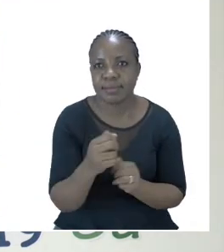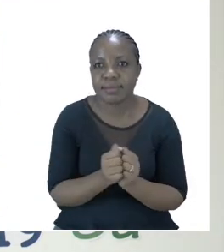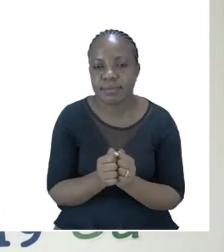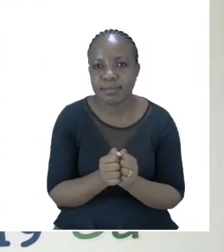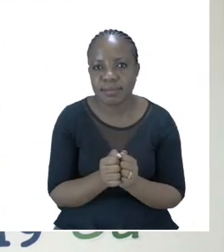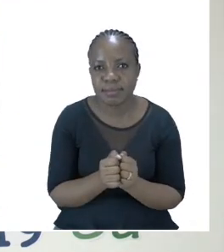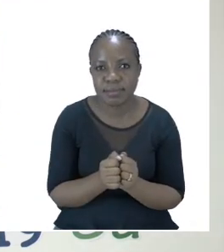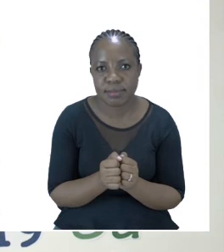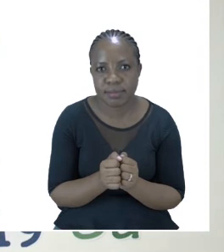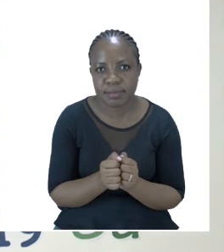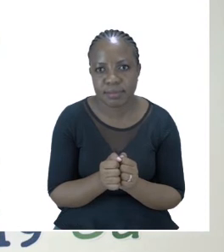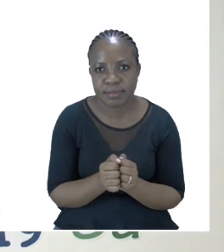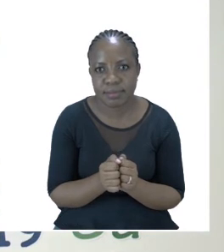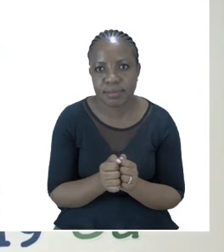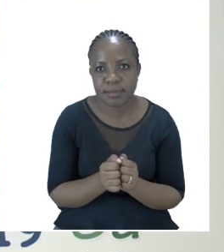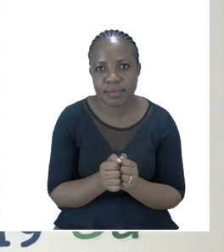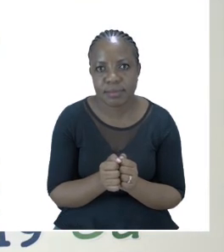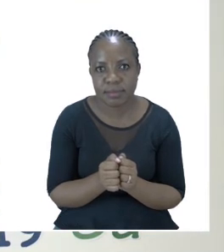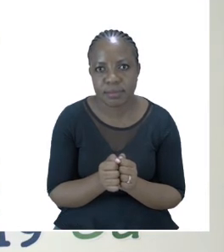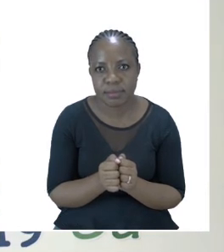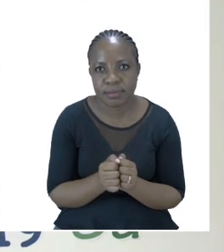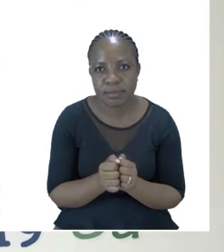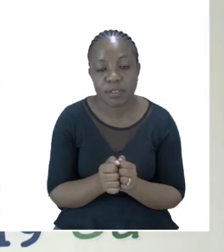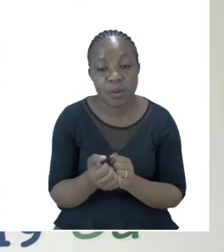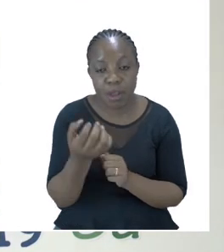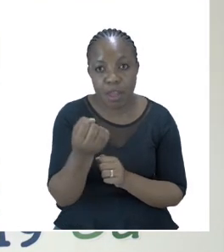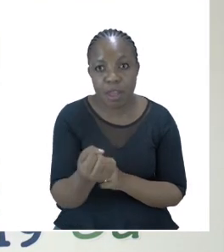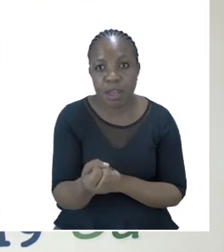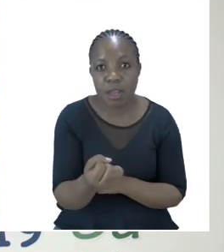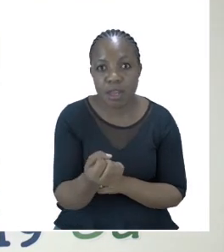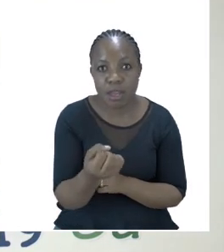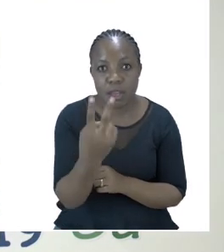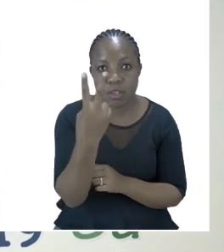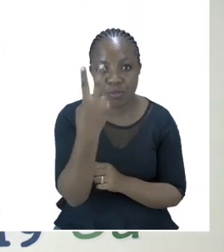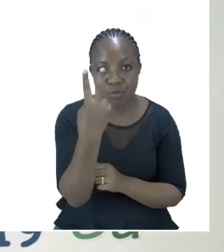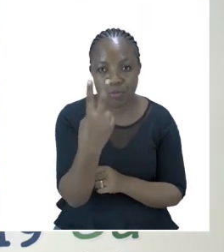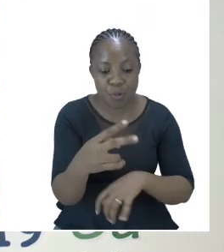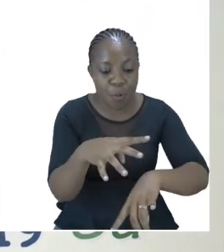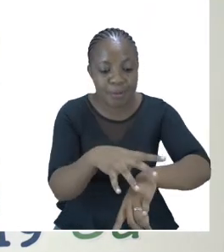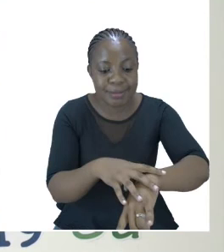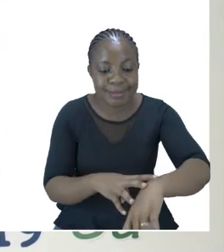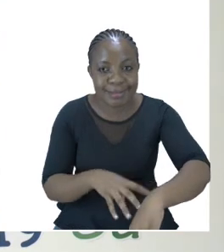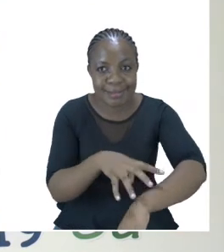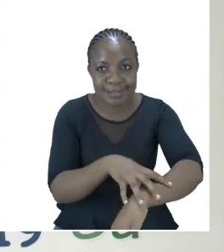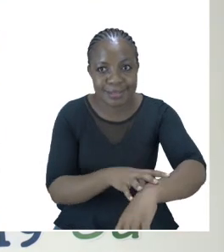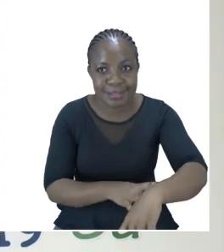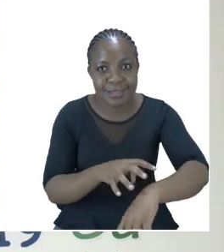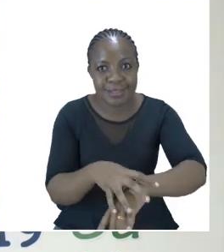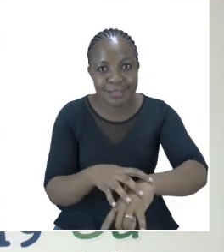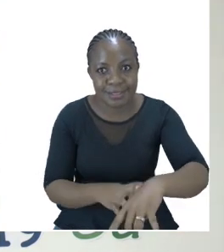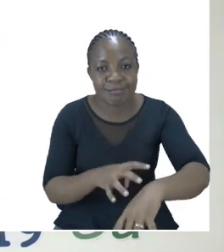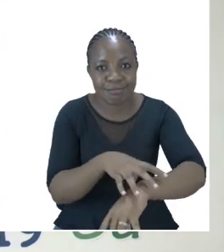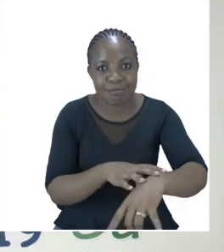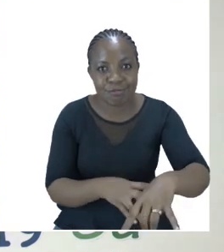And then maybe those 2 lions are chasing 2 zebras. So everybody, let us